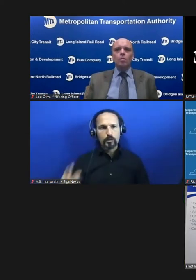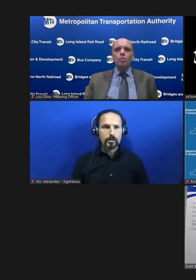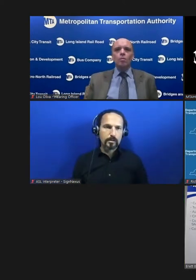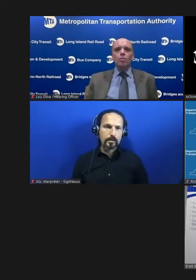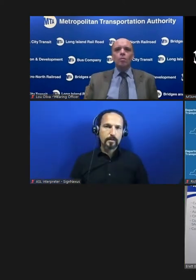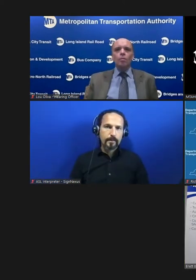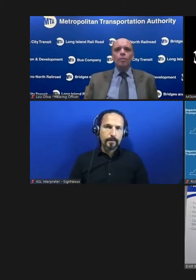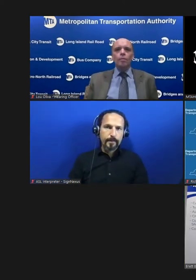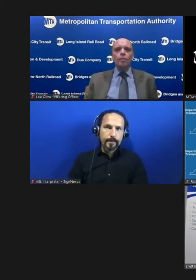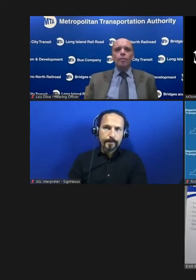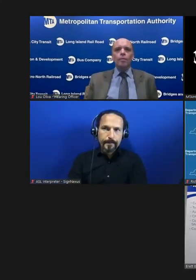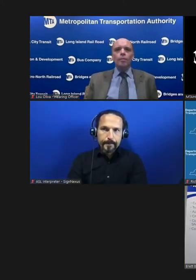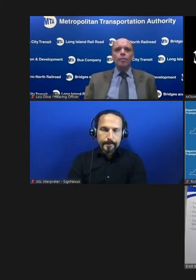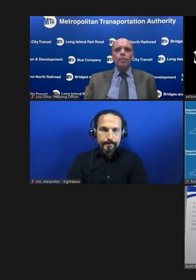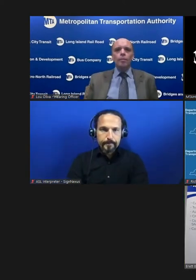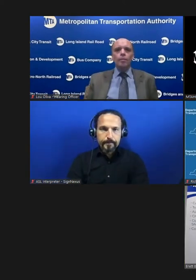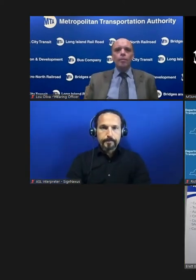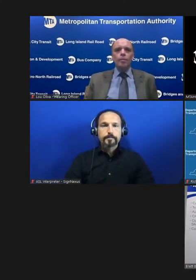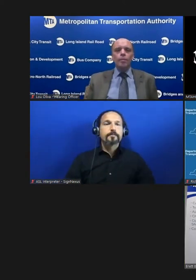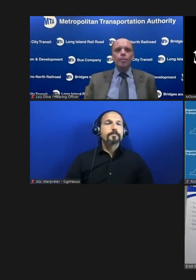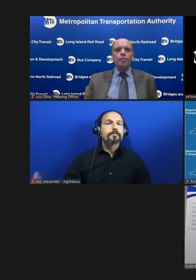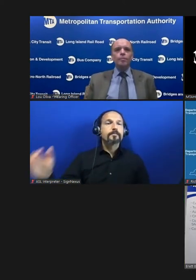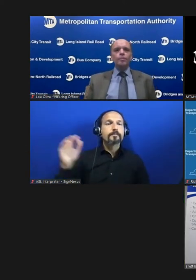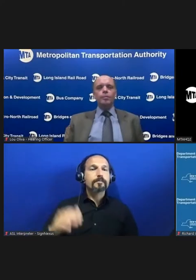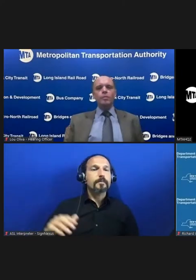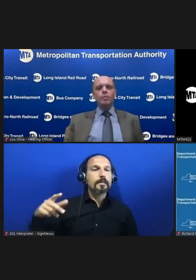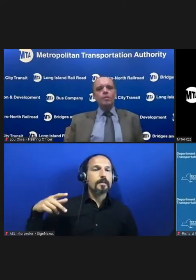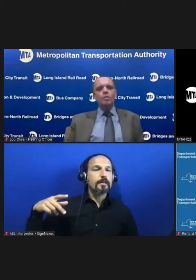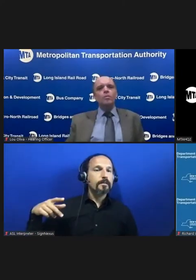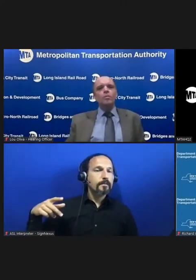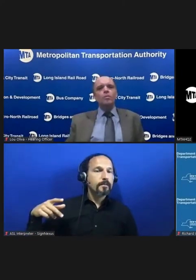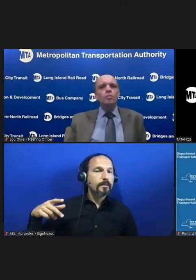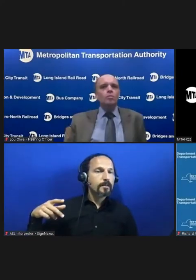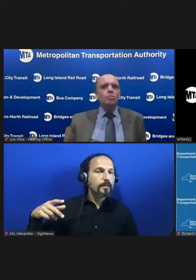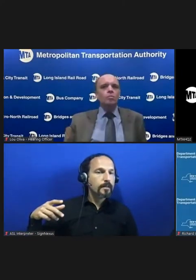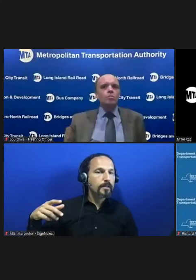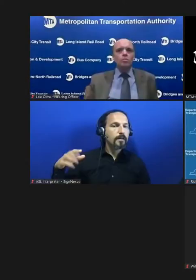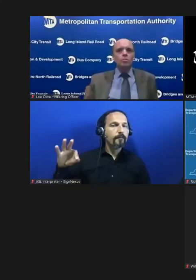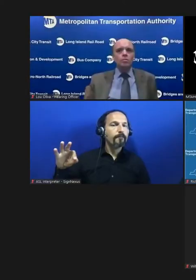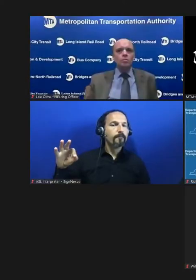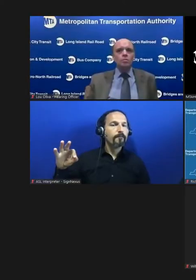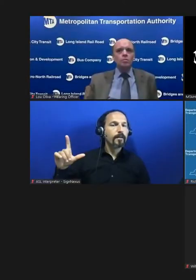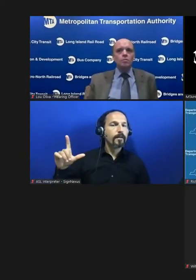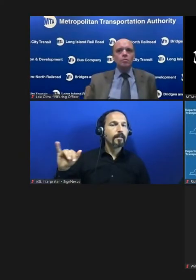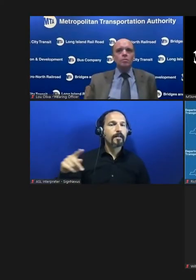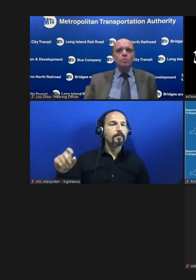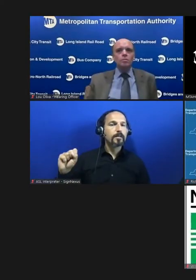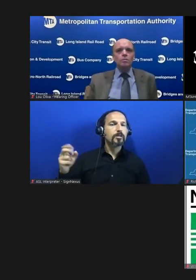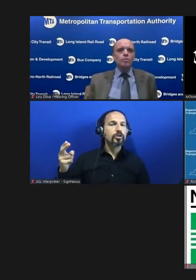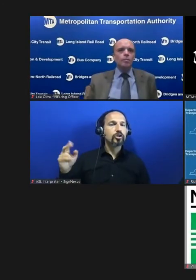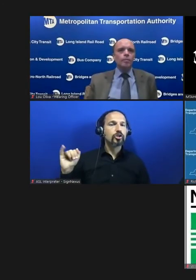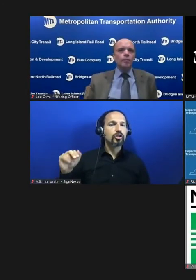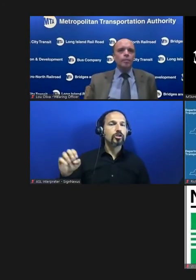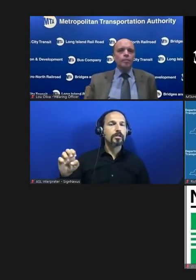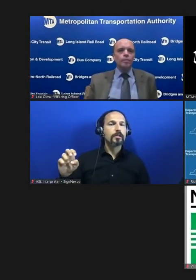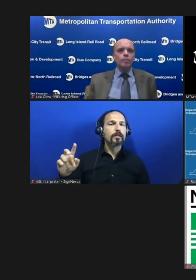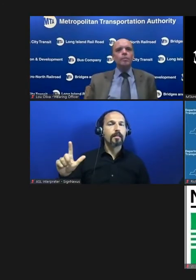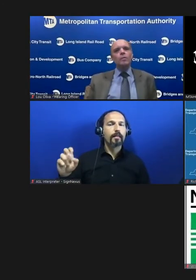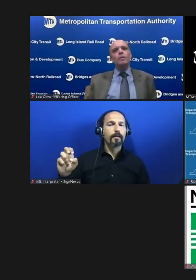thank you the next speaker is Philip shinolev followed by Jorge Urena